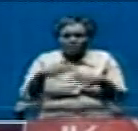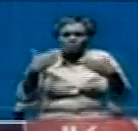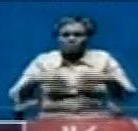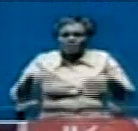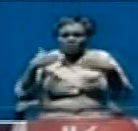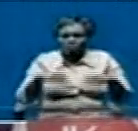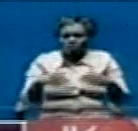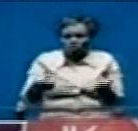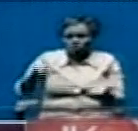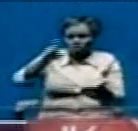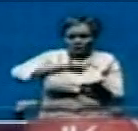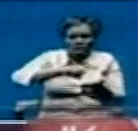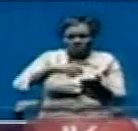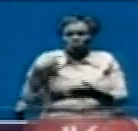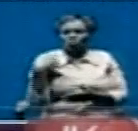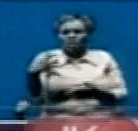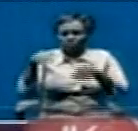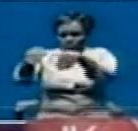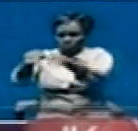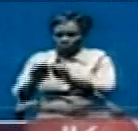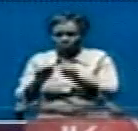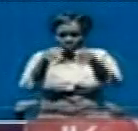to add to the wealth of the cemetery.